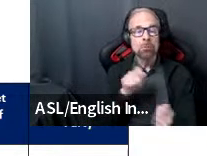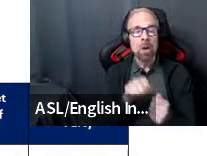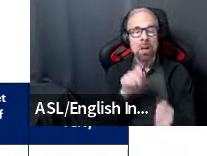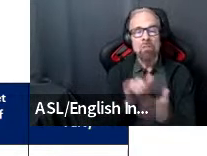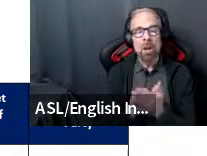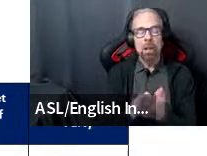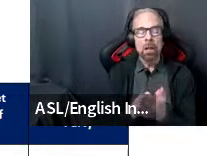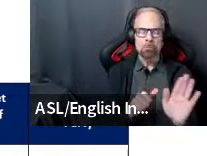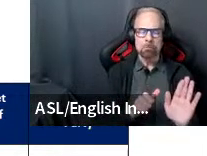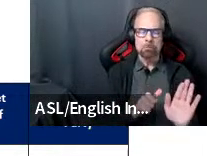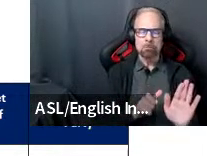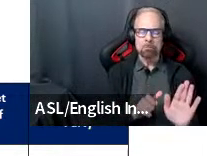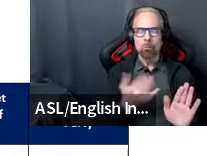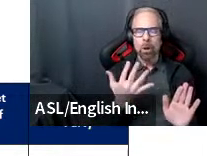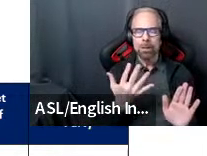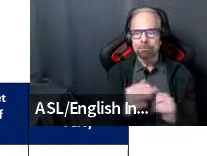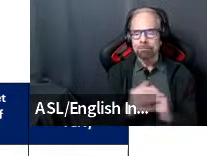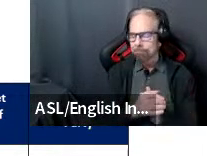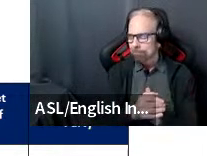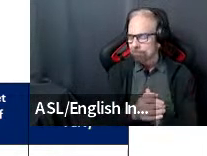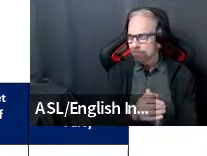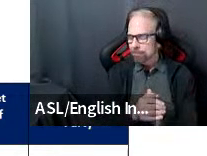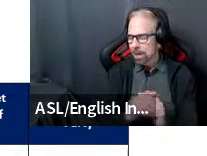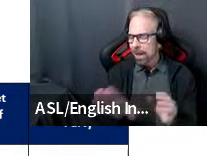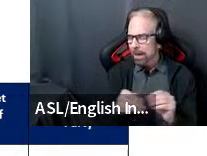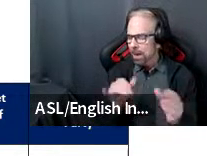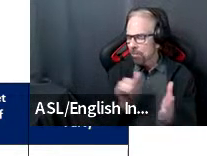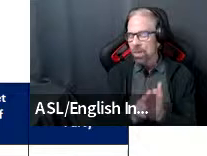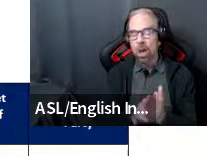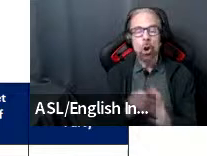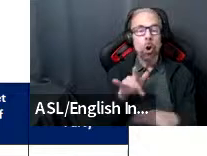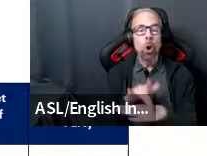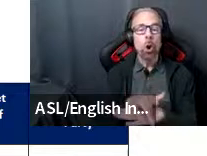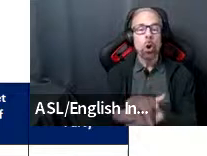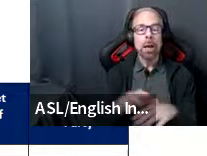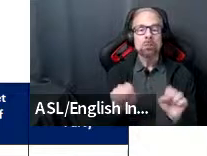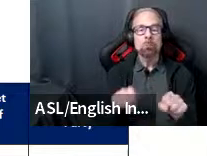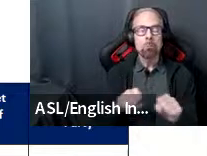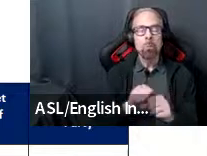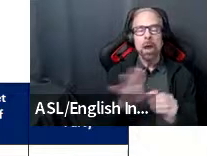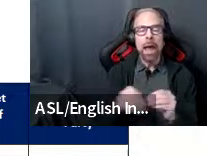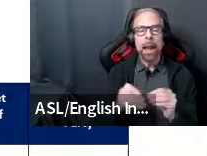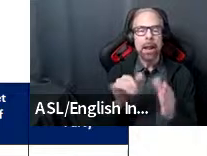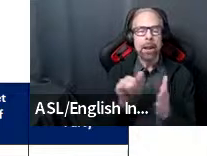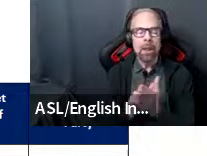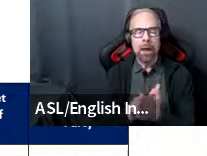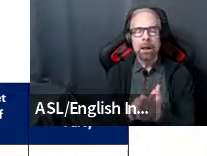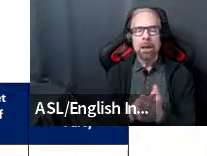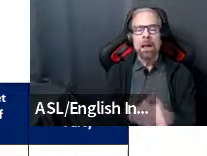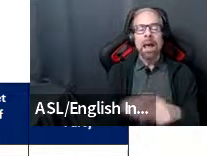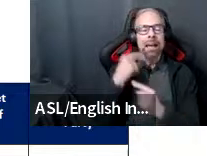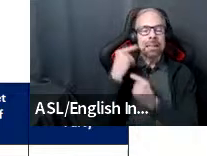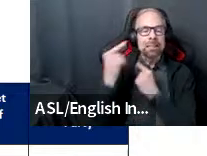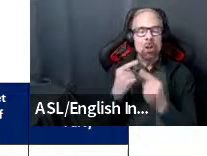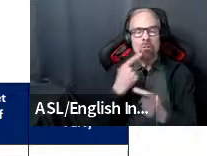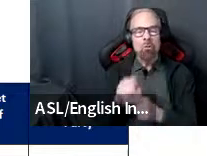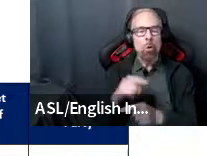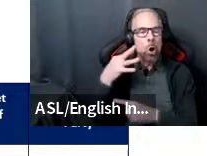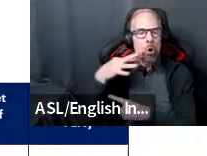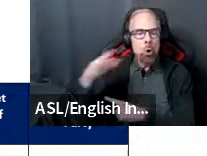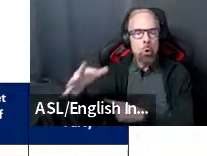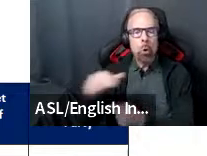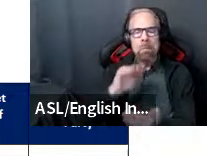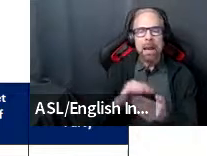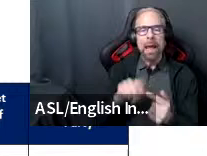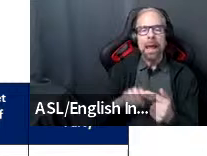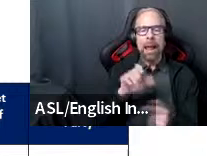oh, apologies here. We added in as early as possible, and we added in the considerations for noise mitigation and air